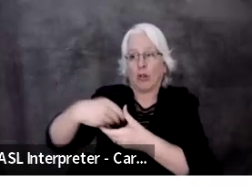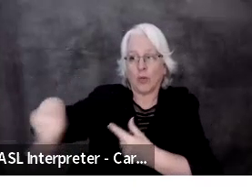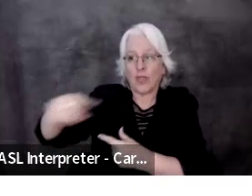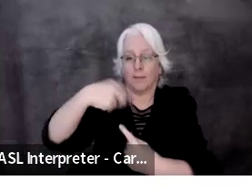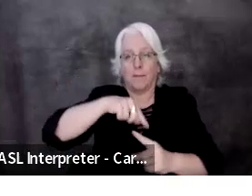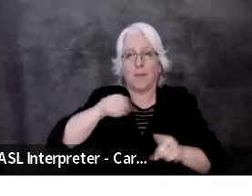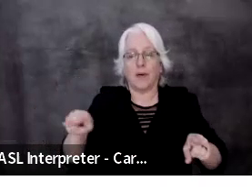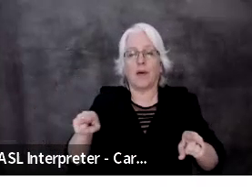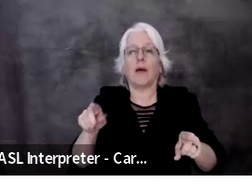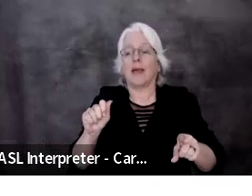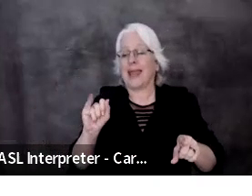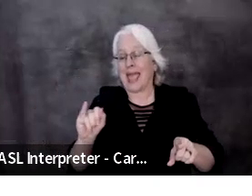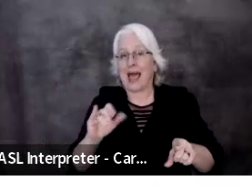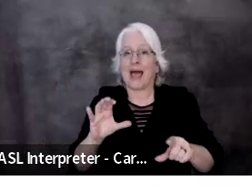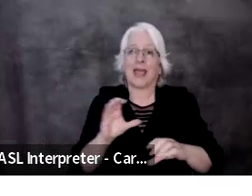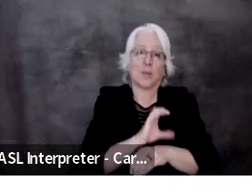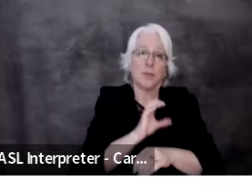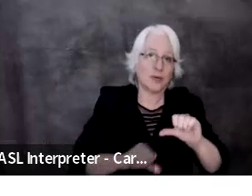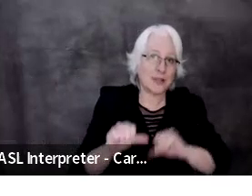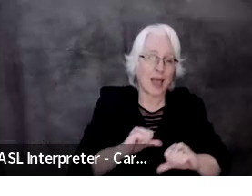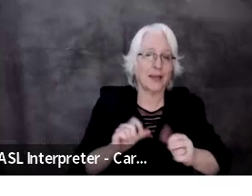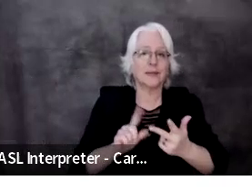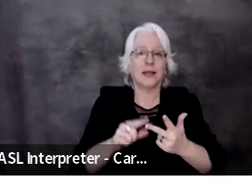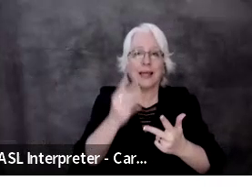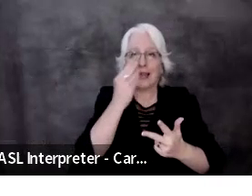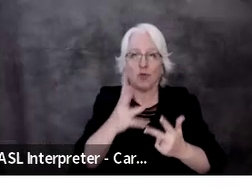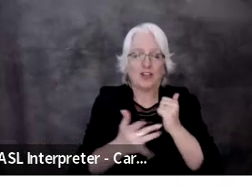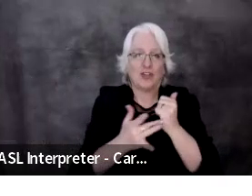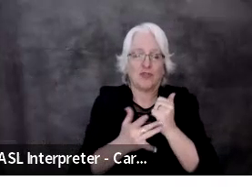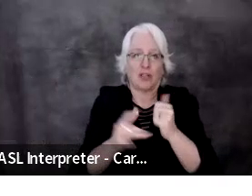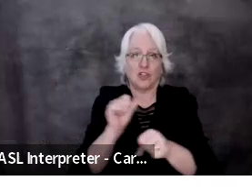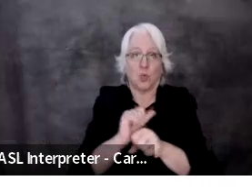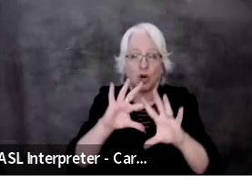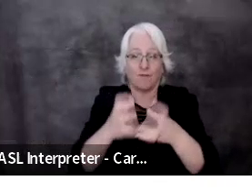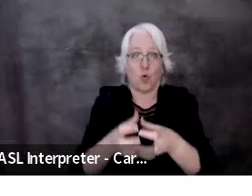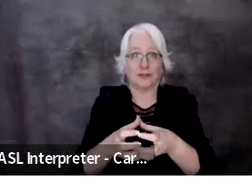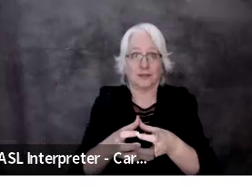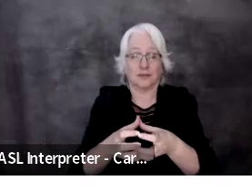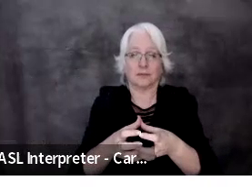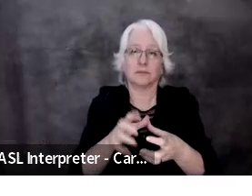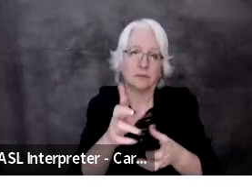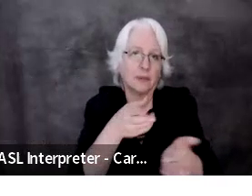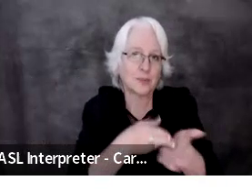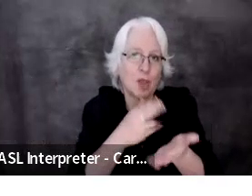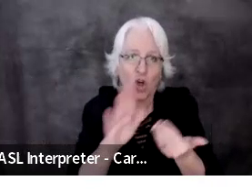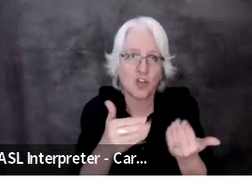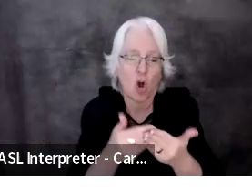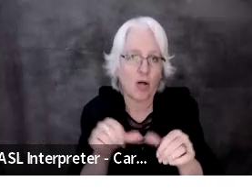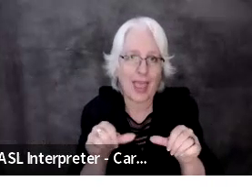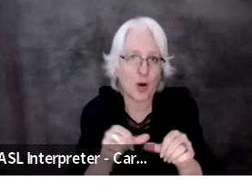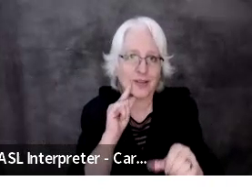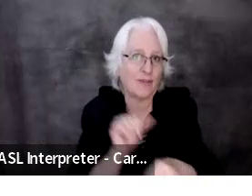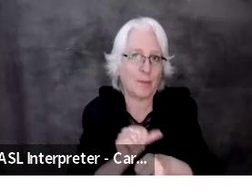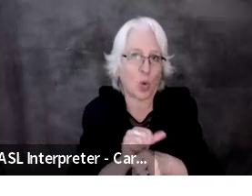the AI and computer sciences and information technology workforce, and let's be honest, all areas of employment, it